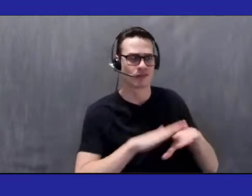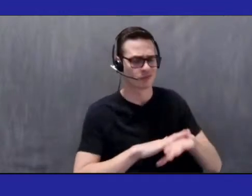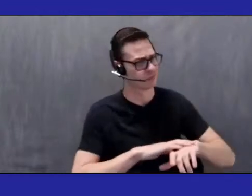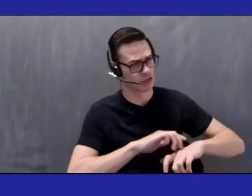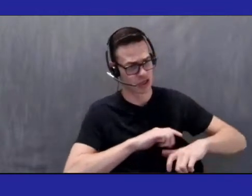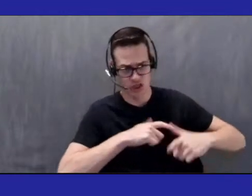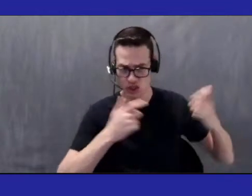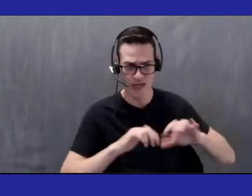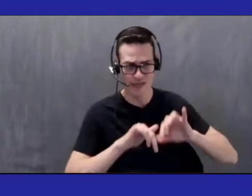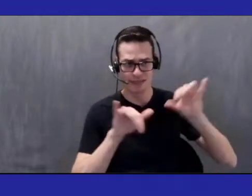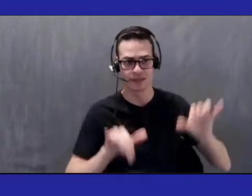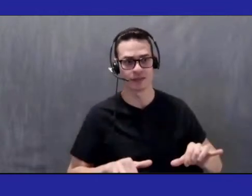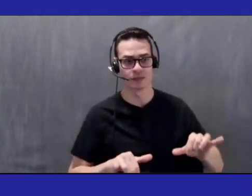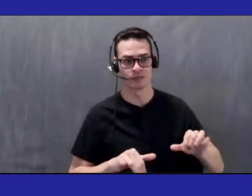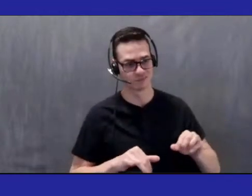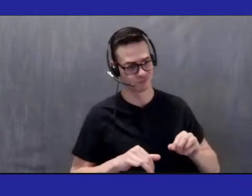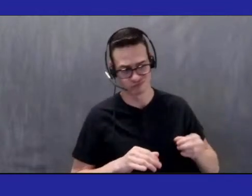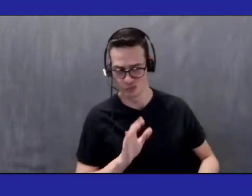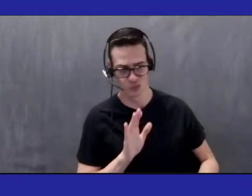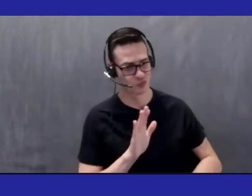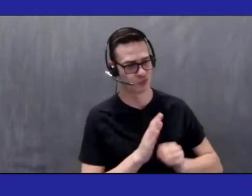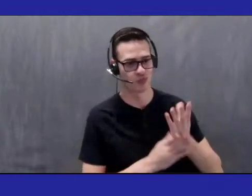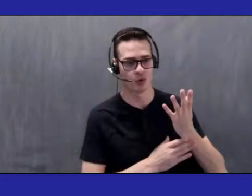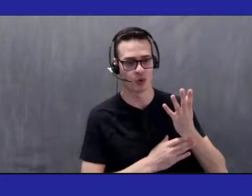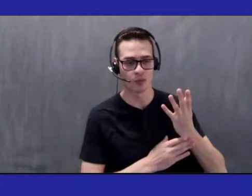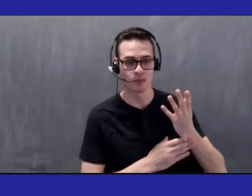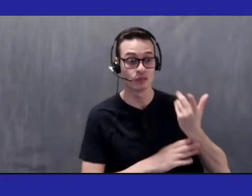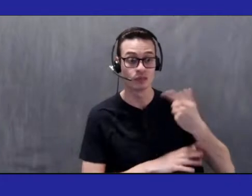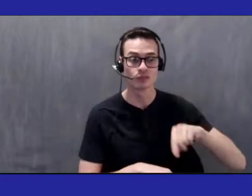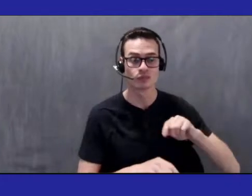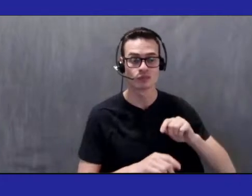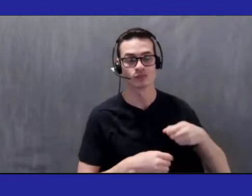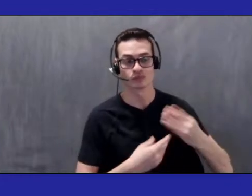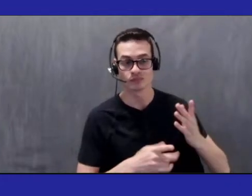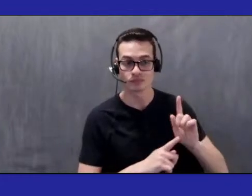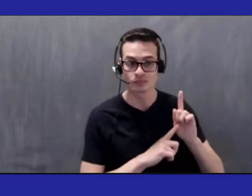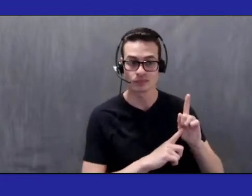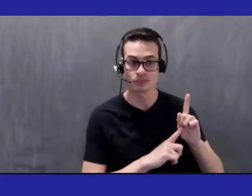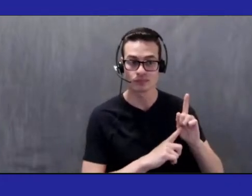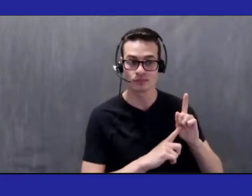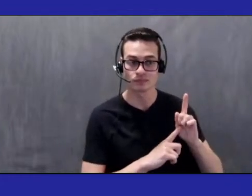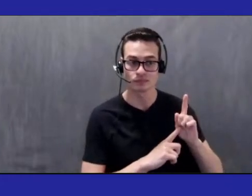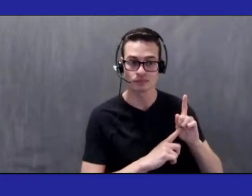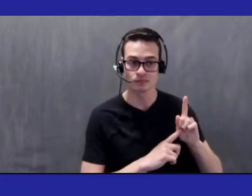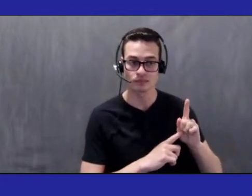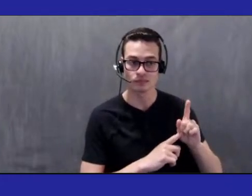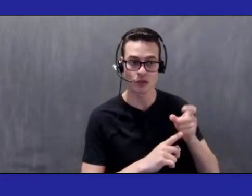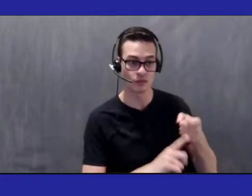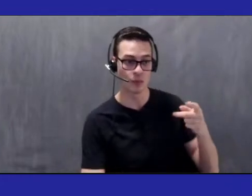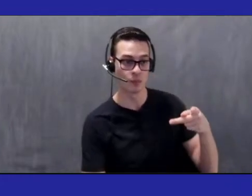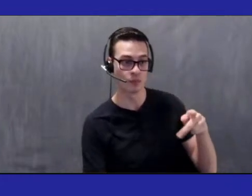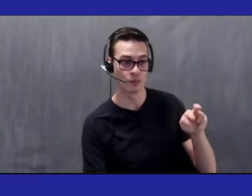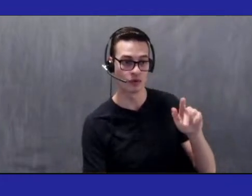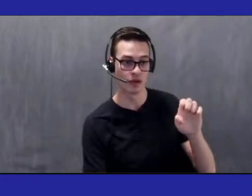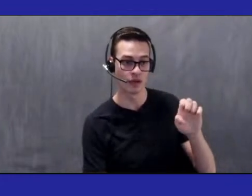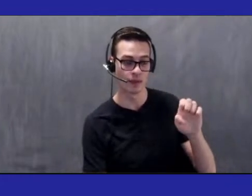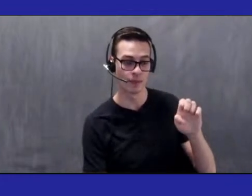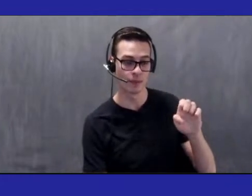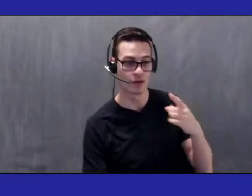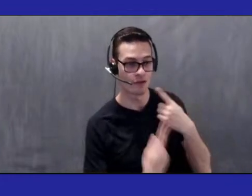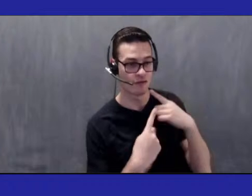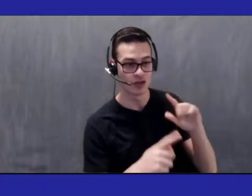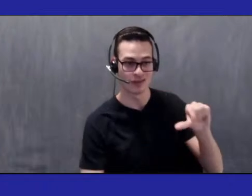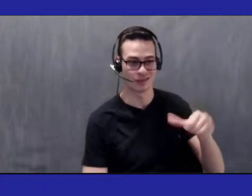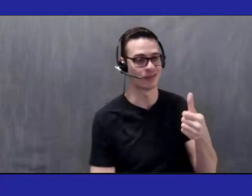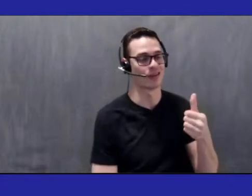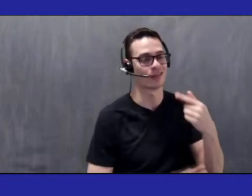as ours and to grow. So we work on mentorship from a prime vendor or another successful MWBE to